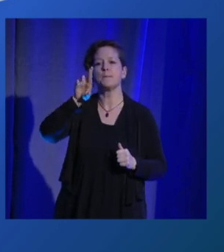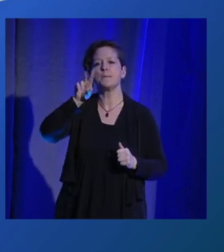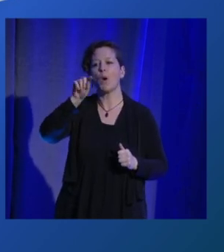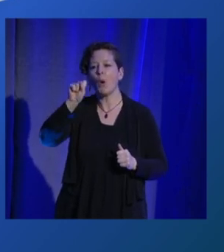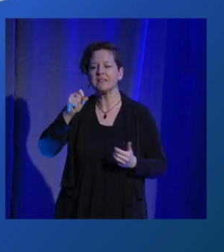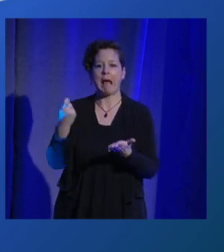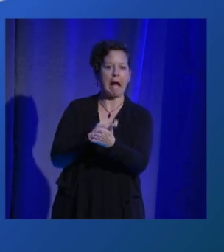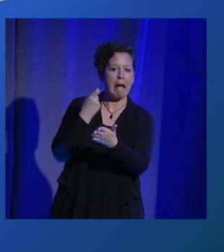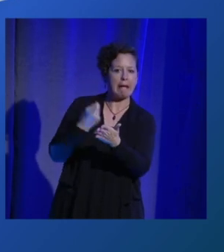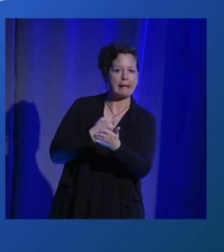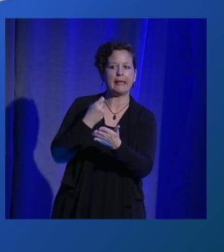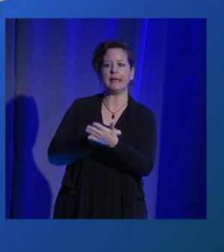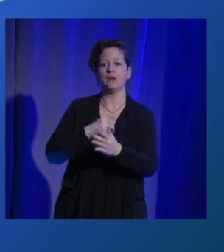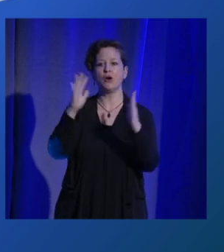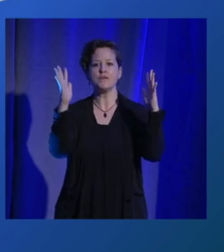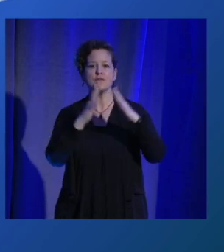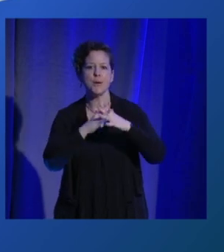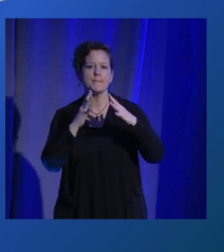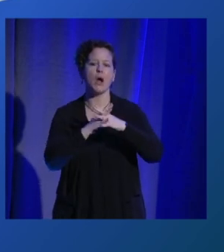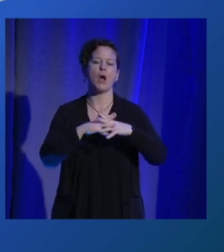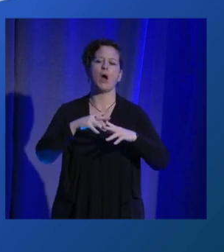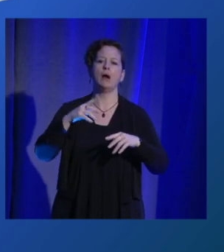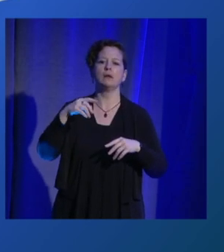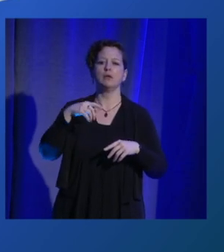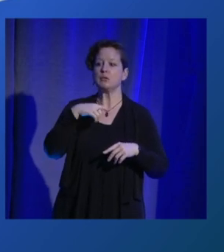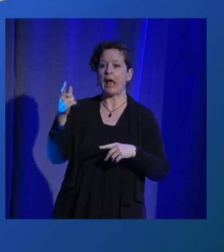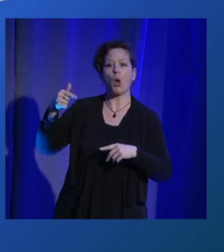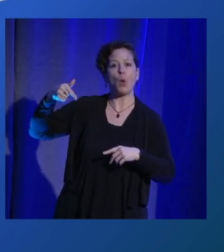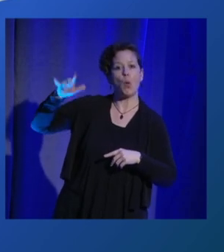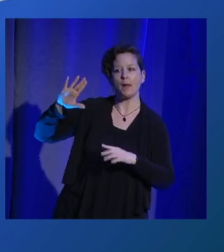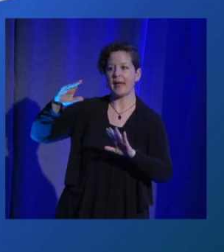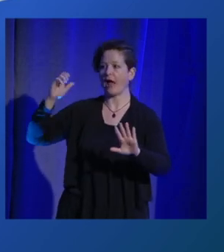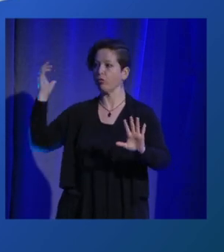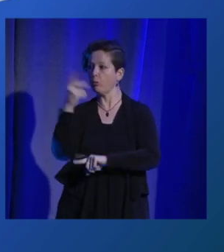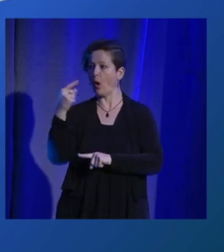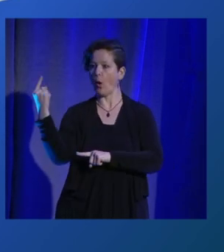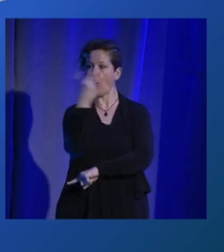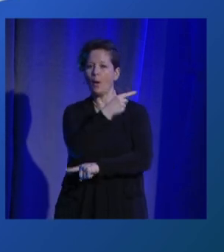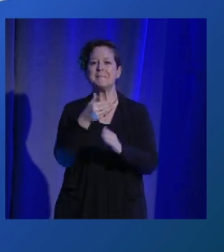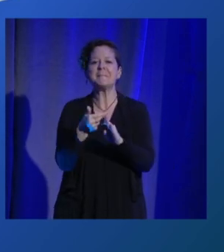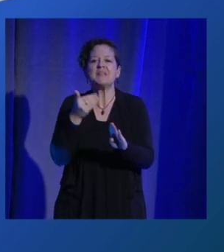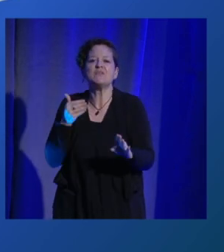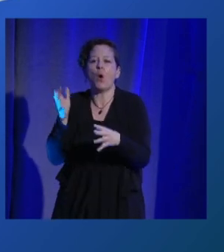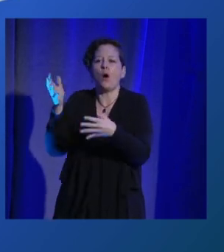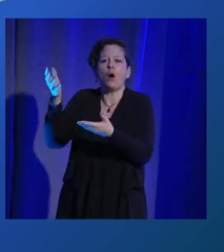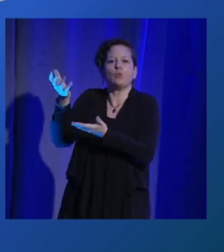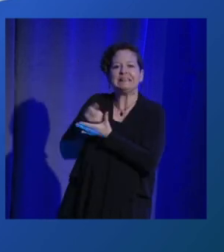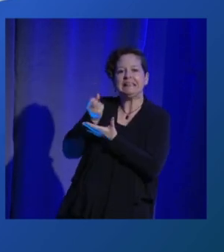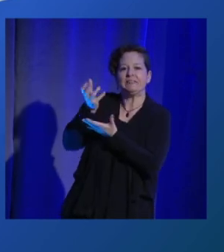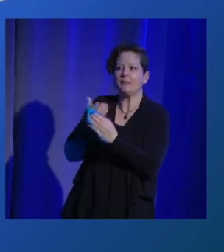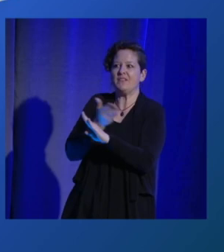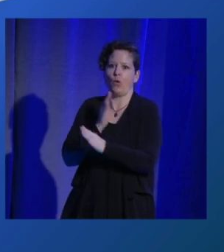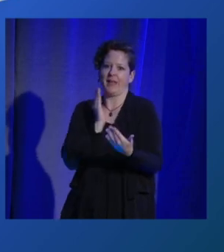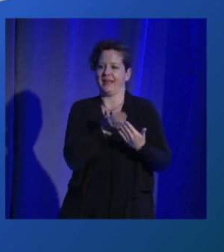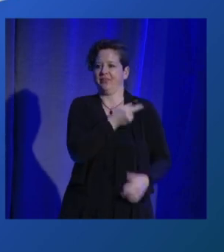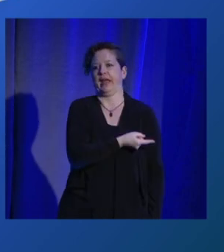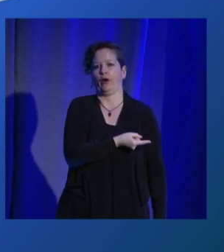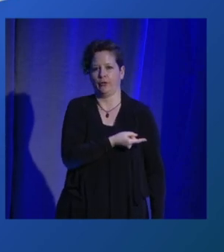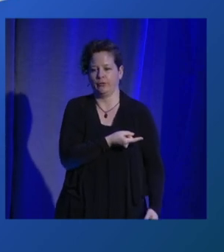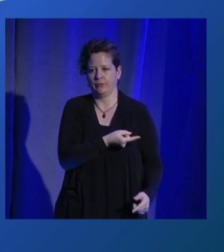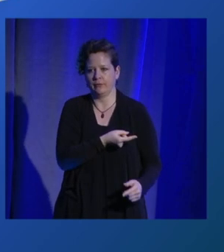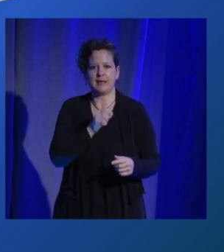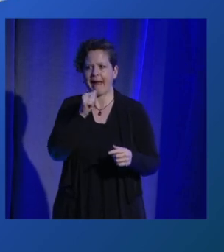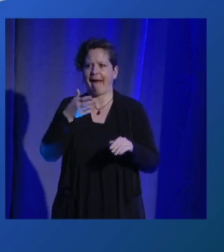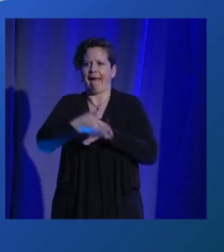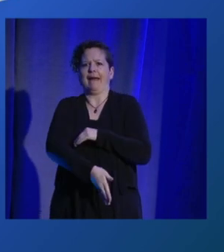you tell the quarterback to throw the ball to where the receiver is going you hit the puck to where the D the Ford is